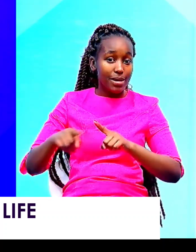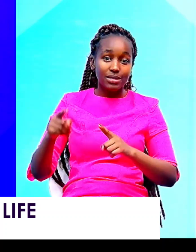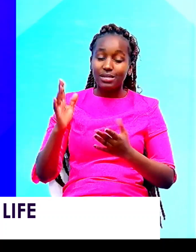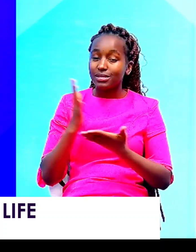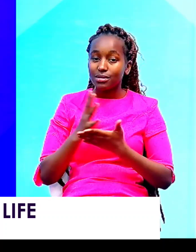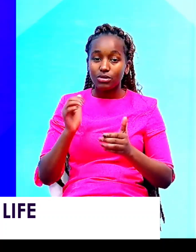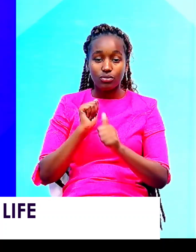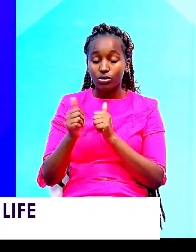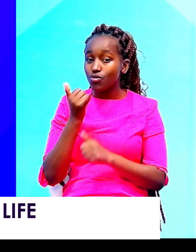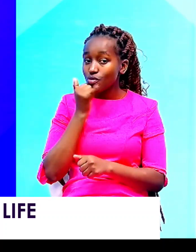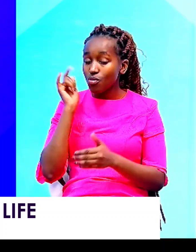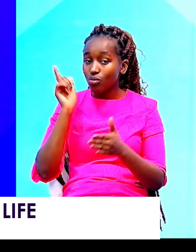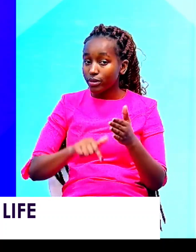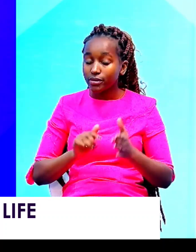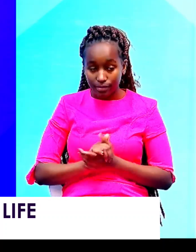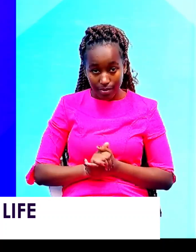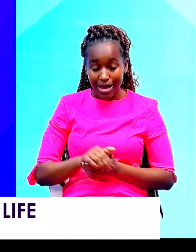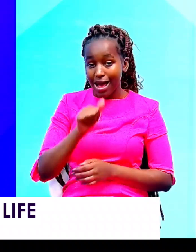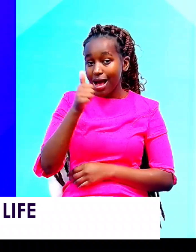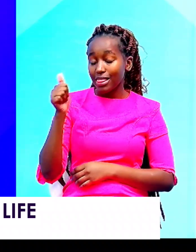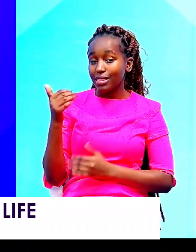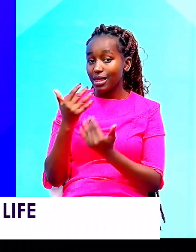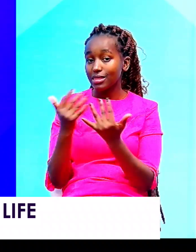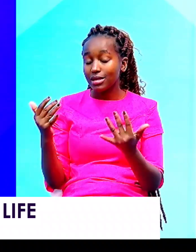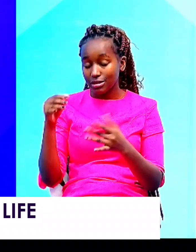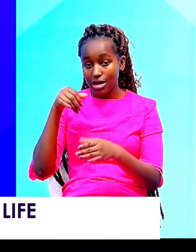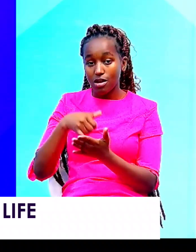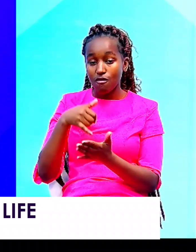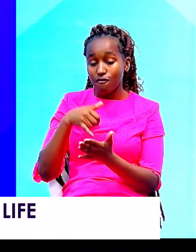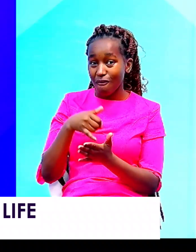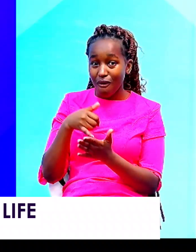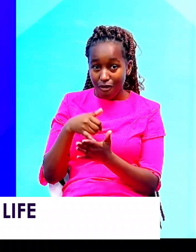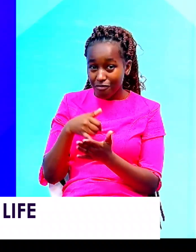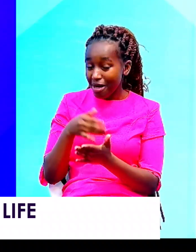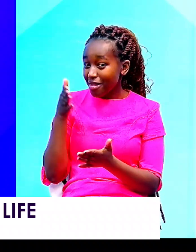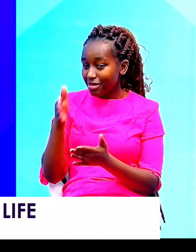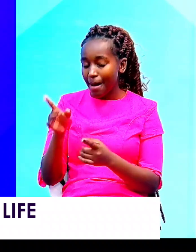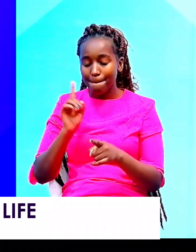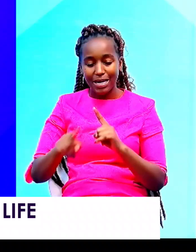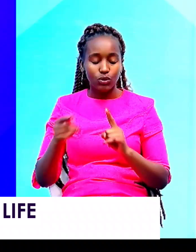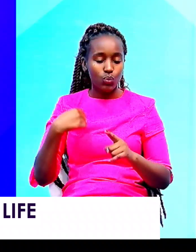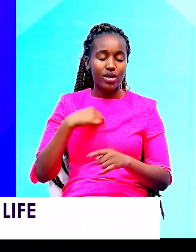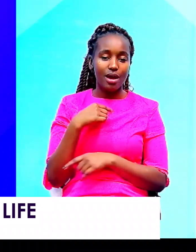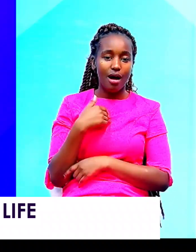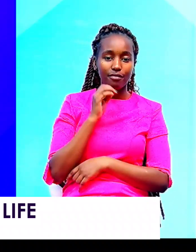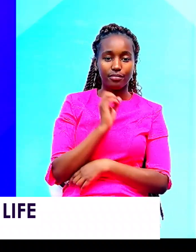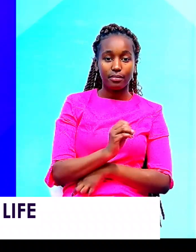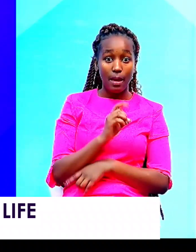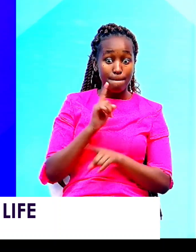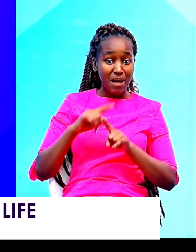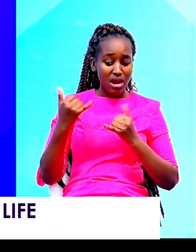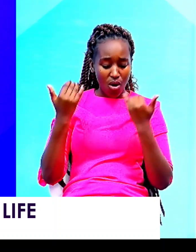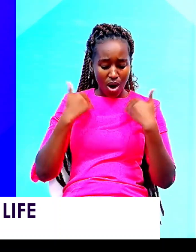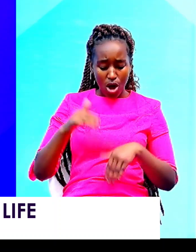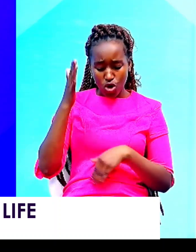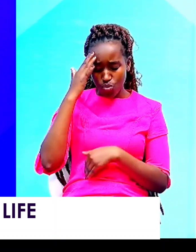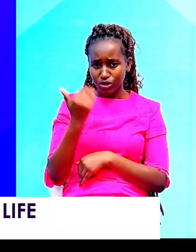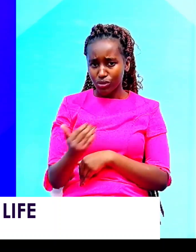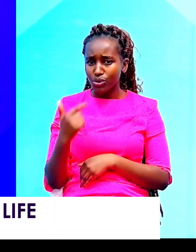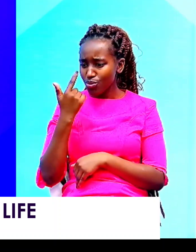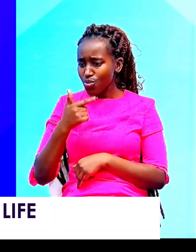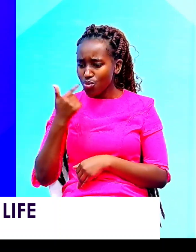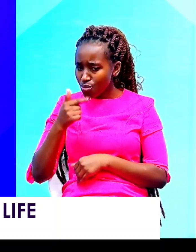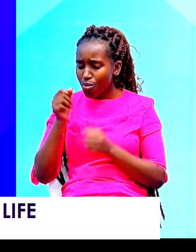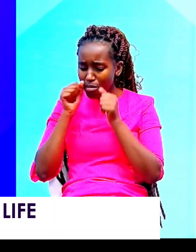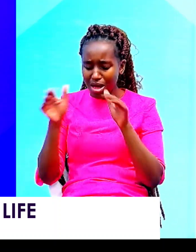is that there are other instruments that we never had then. Right. But today, they are blessed. The other